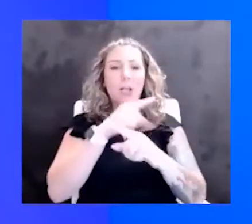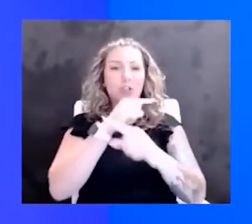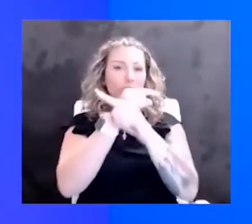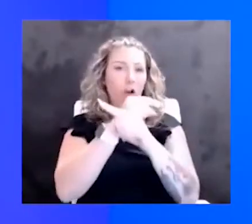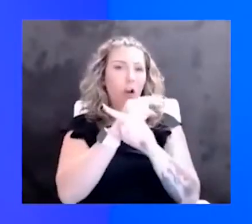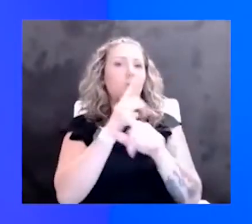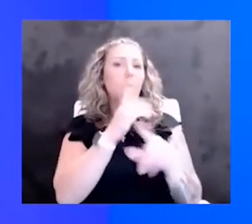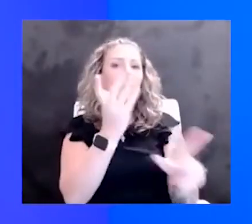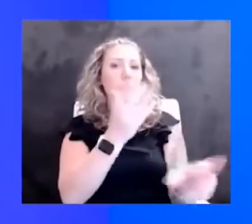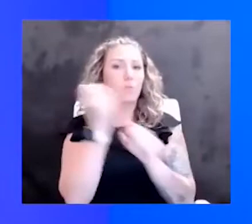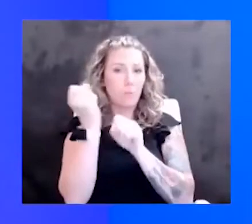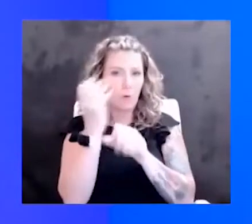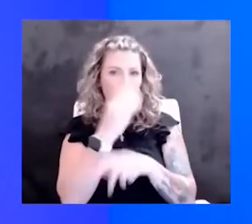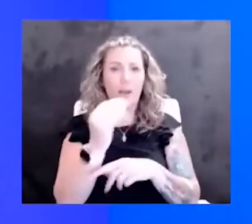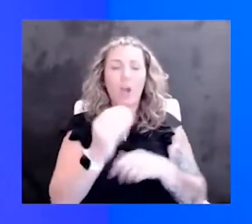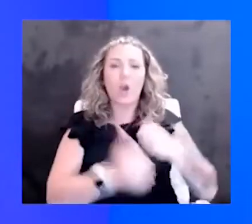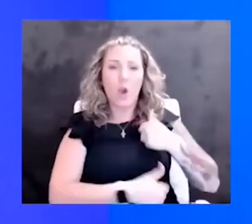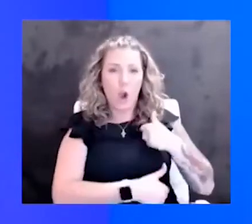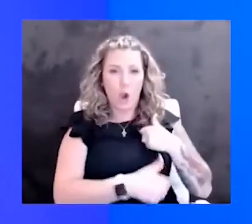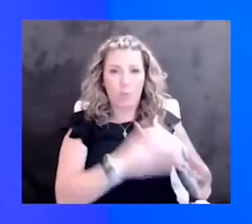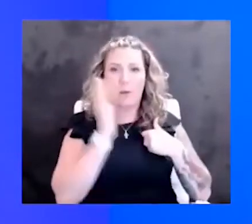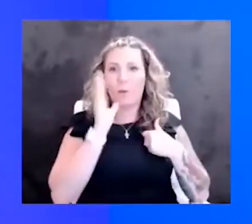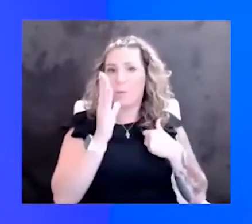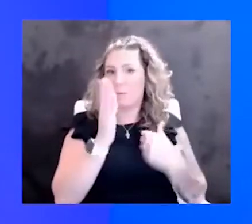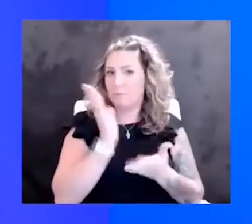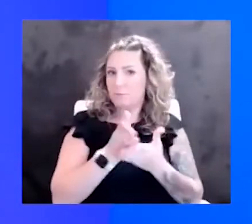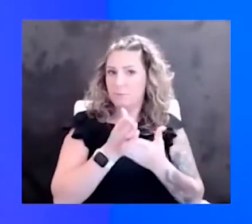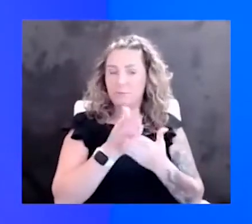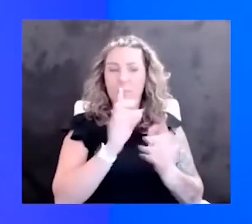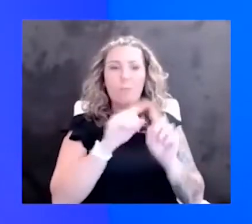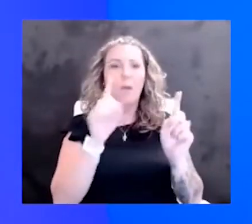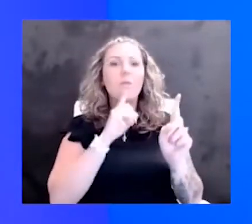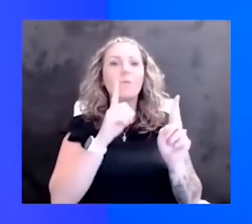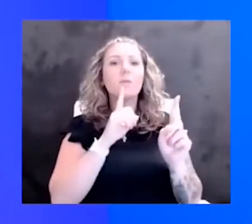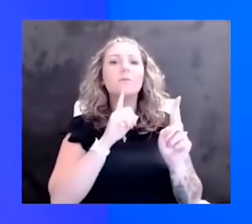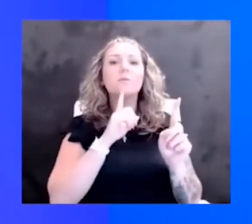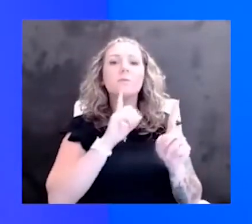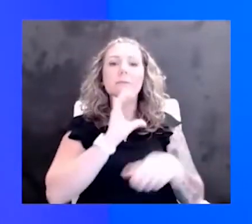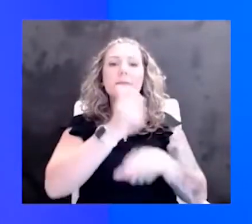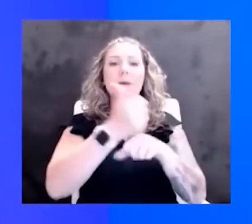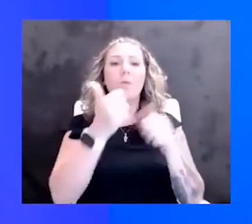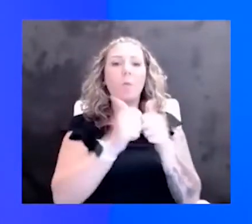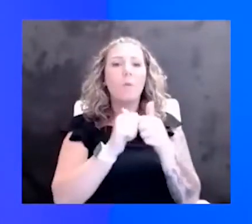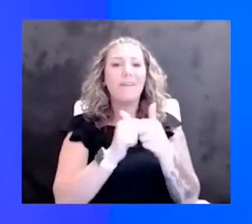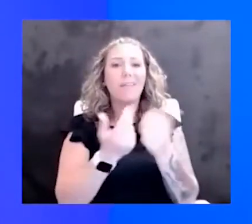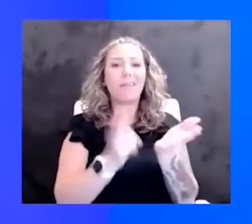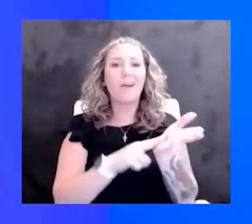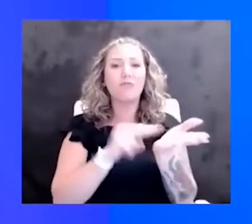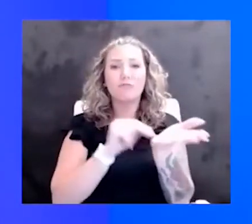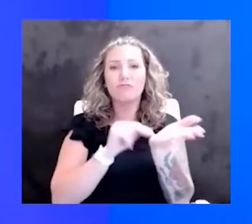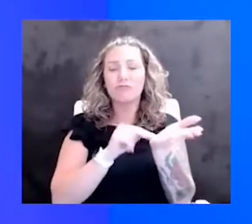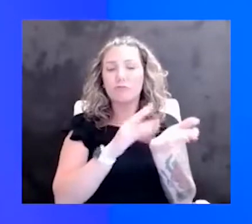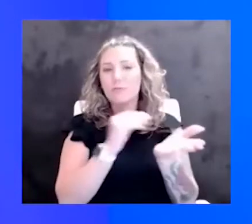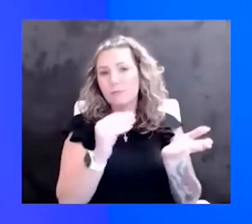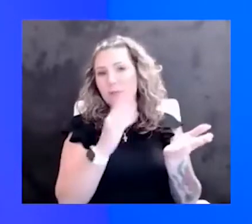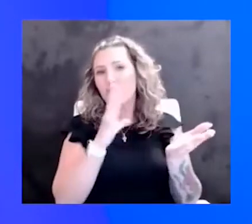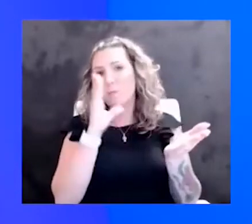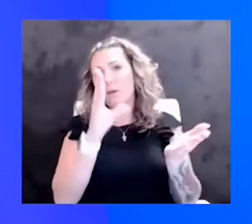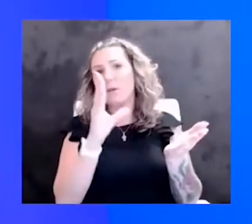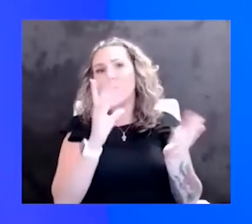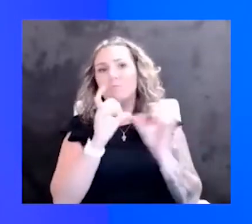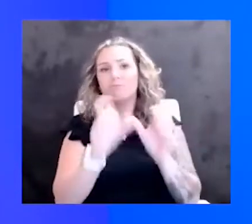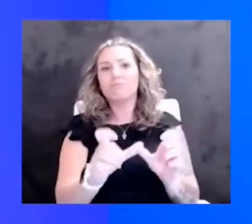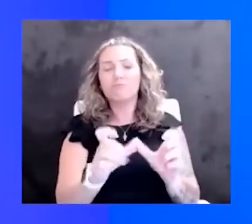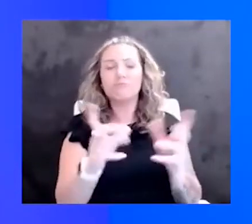unfortunately. But we will backfill that with contract nurses. So it should go on unabated, and I think